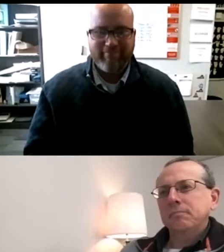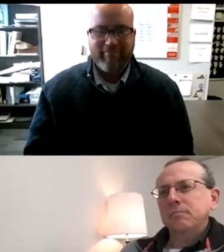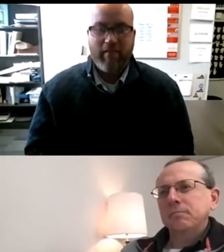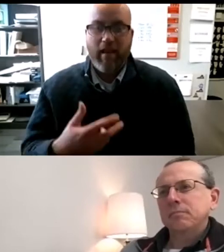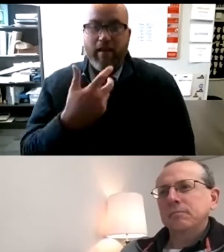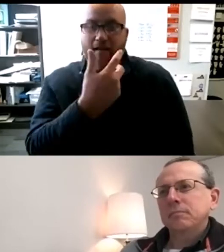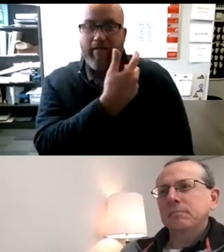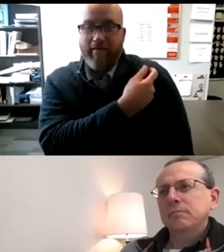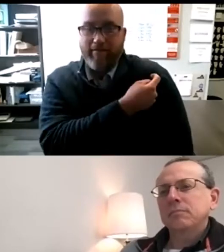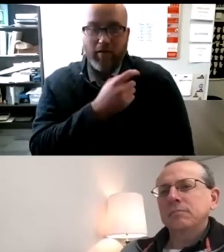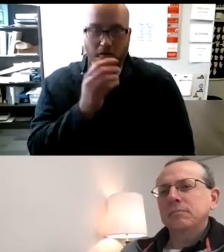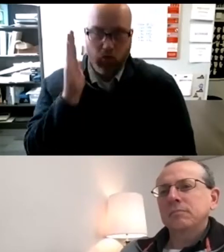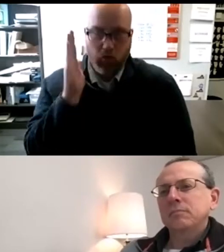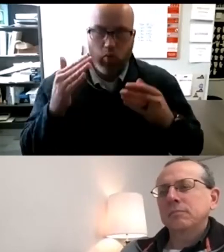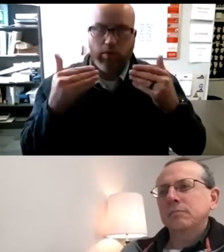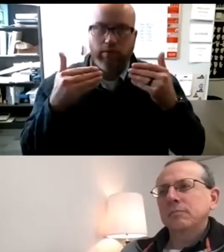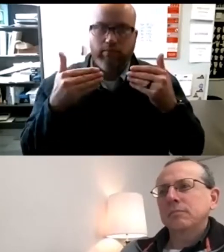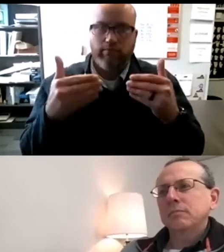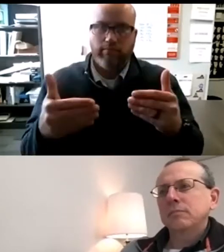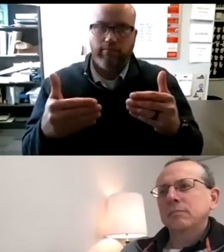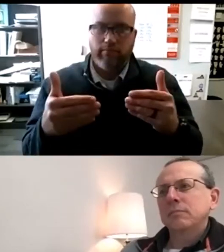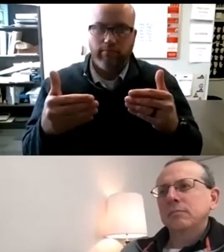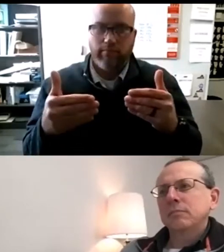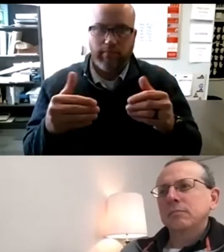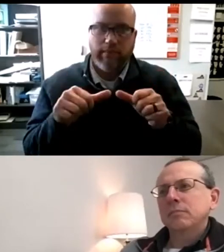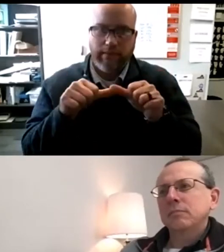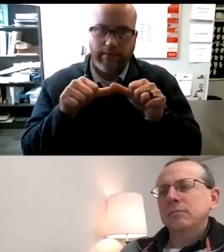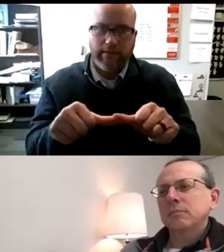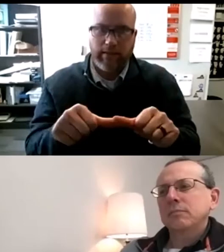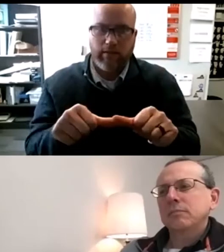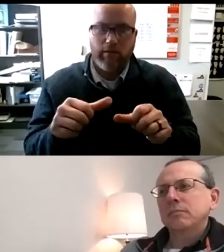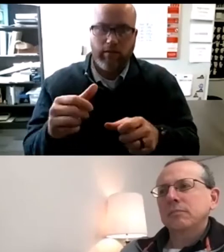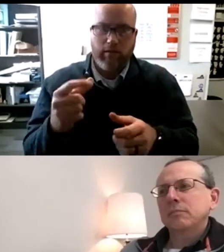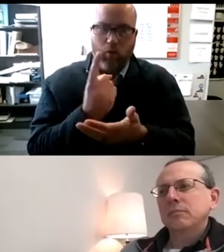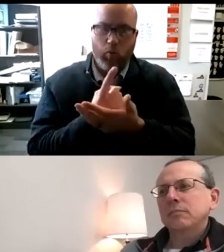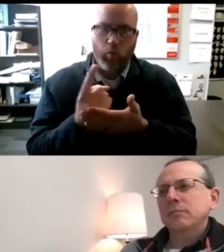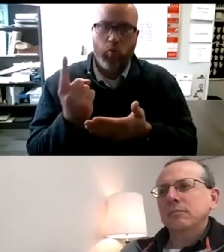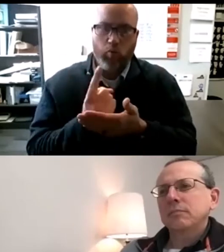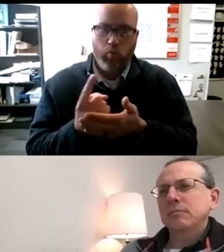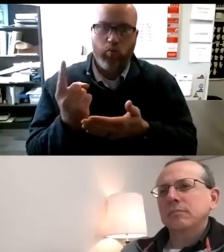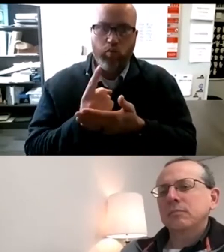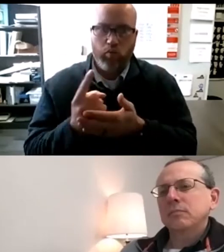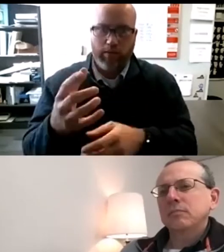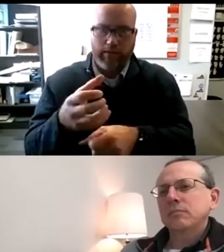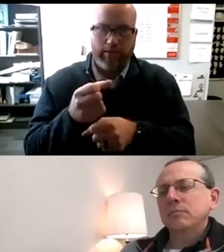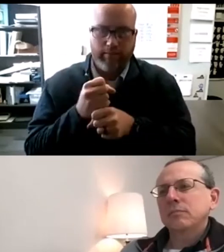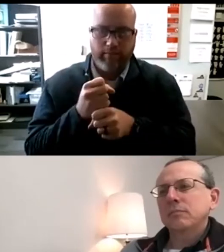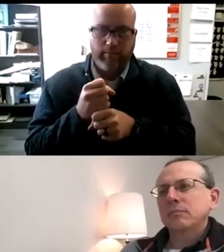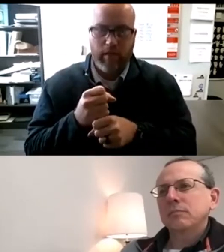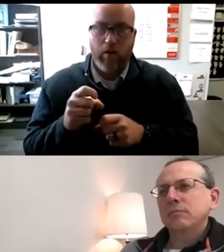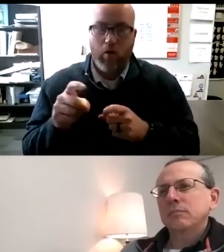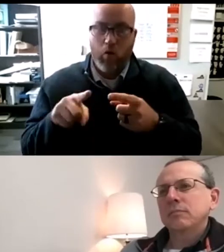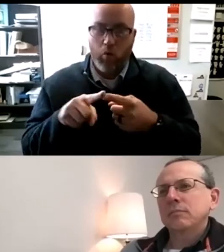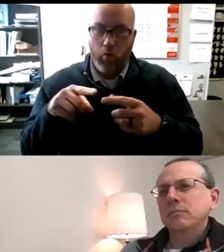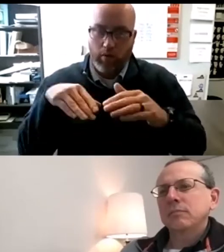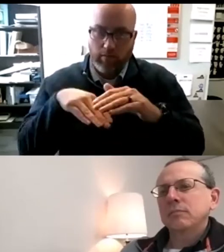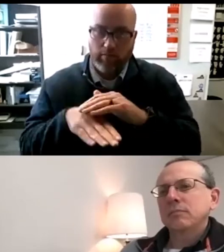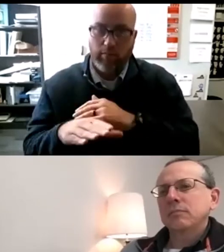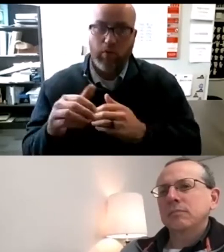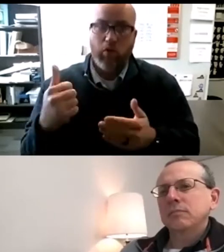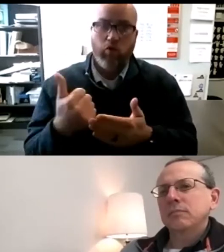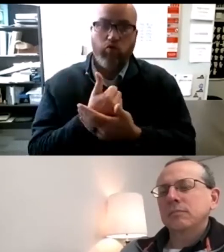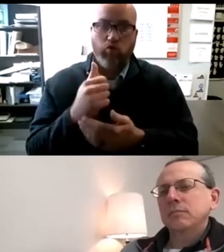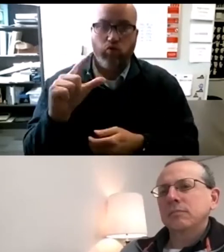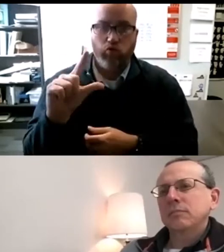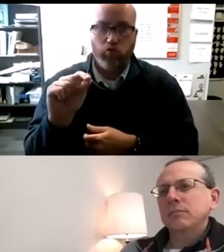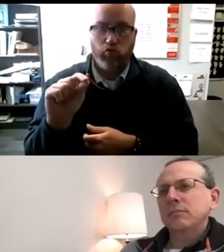Vaccines will continue to arrive weekly, and we hope that by the time we enter the new year, and by the time next